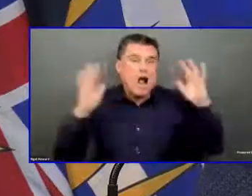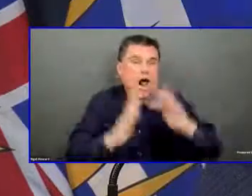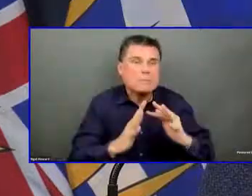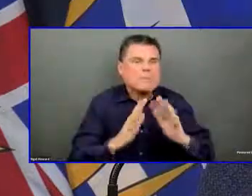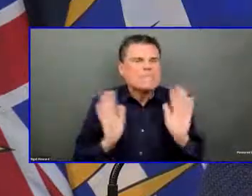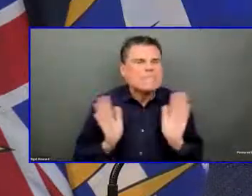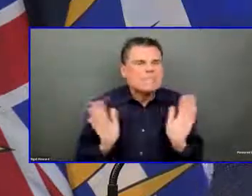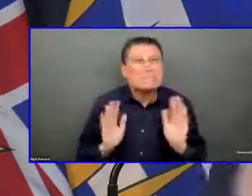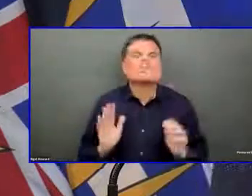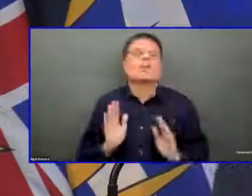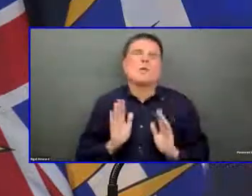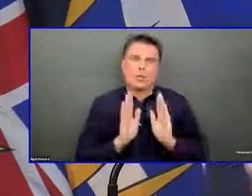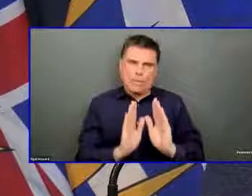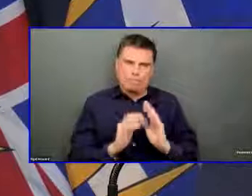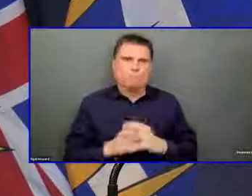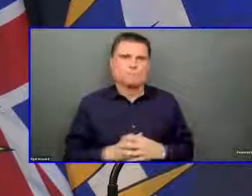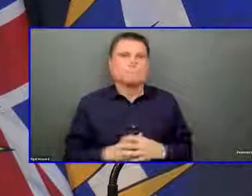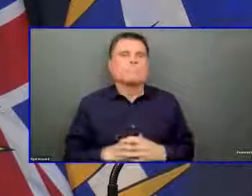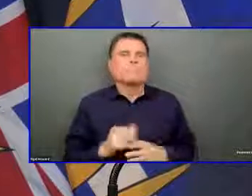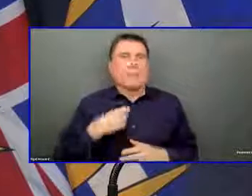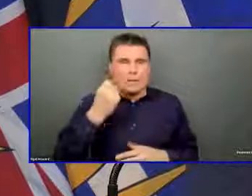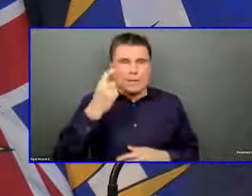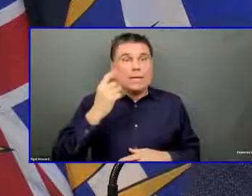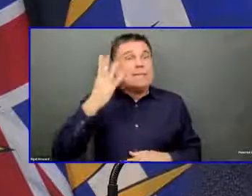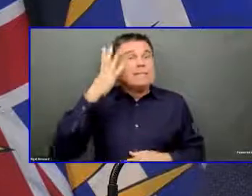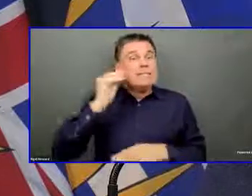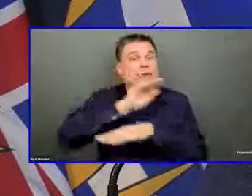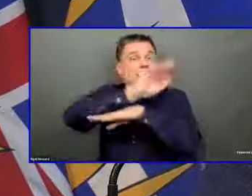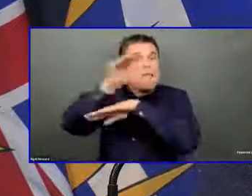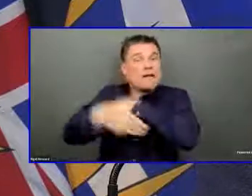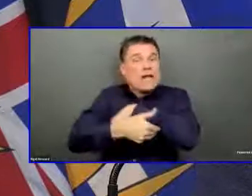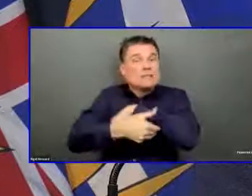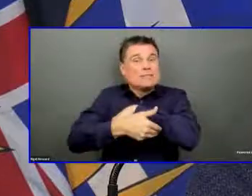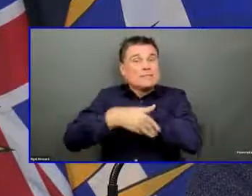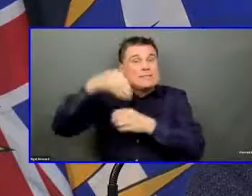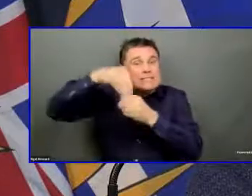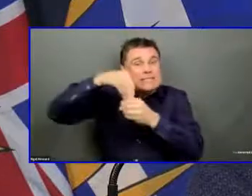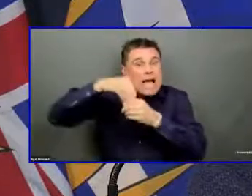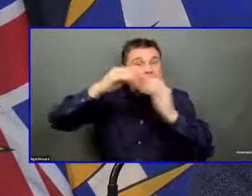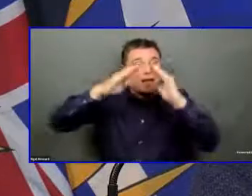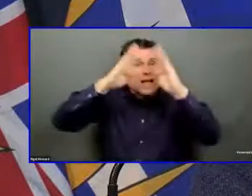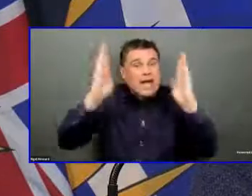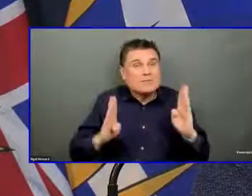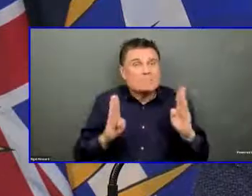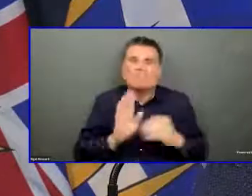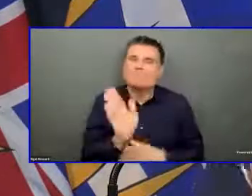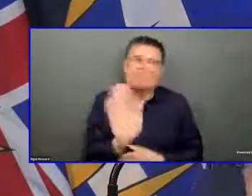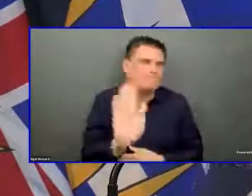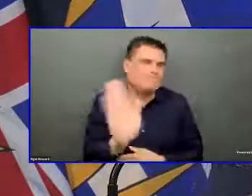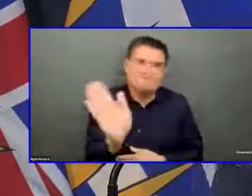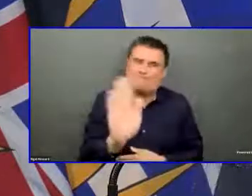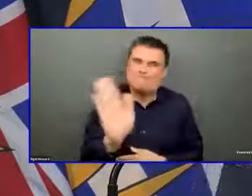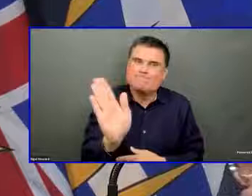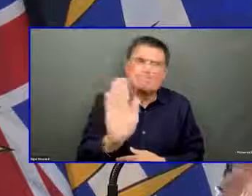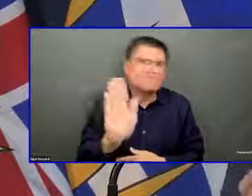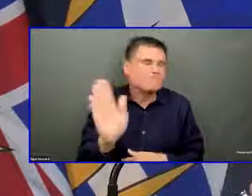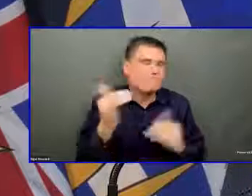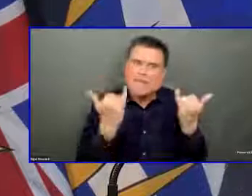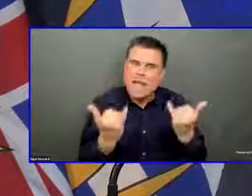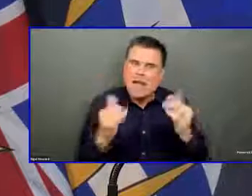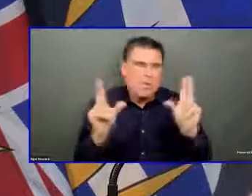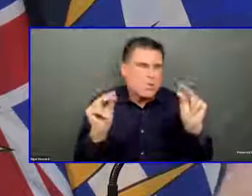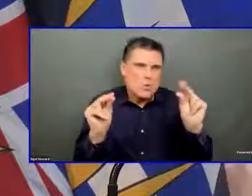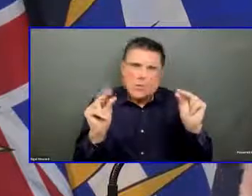sleepovers indoors are an ixnay right now. We know that this is transmitted when we have even small